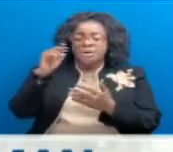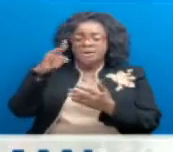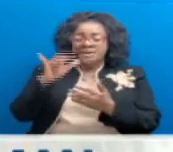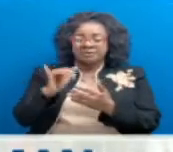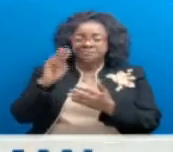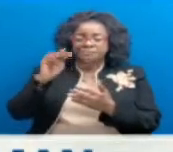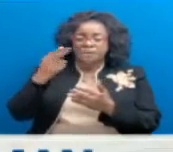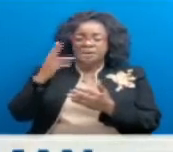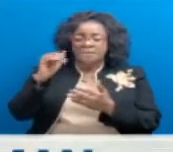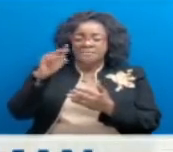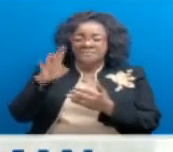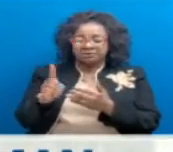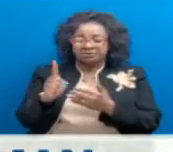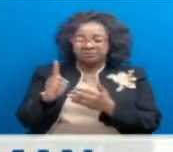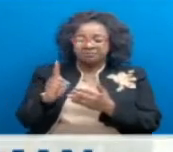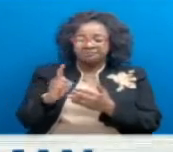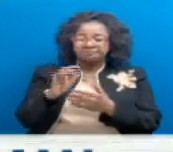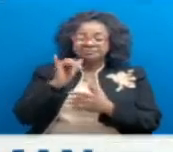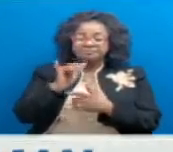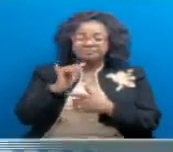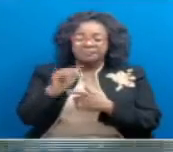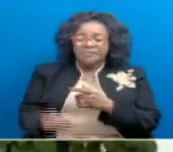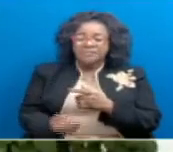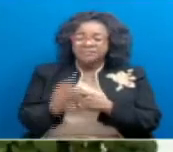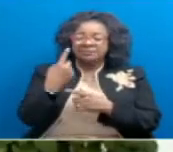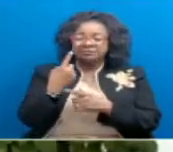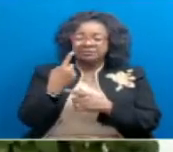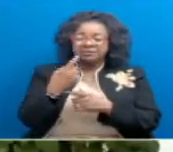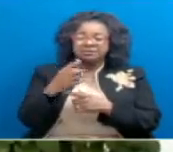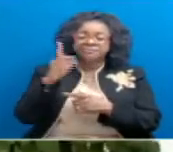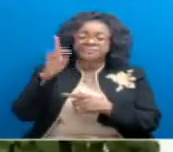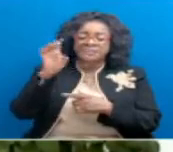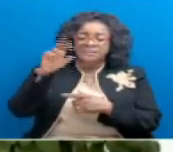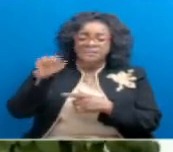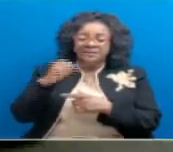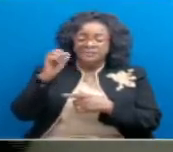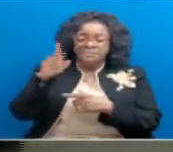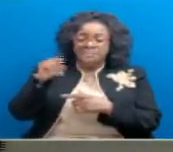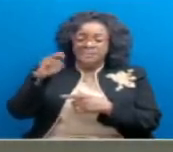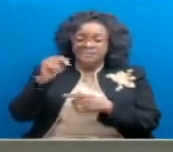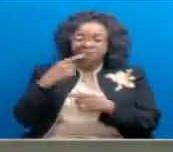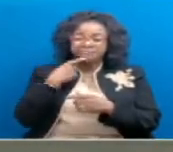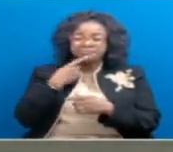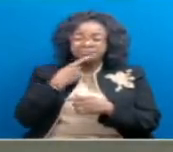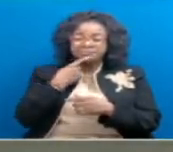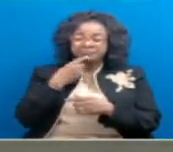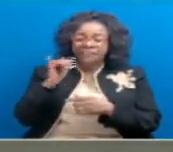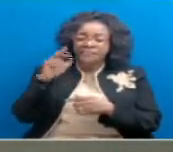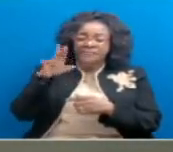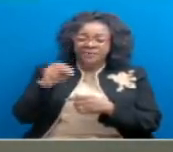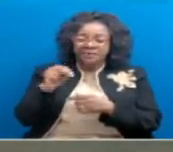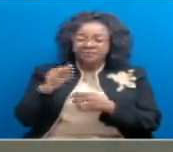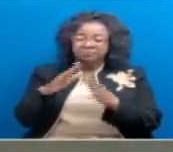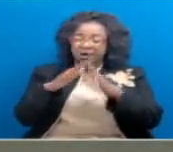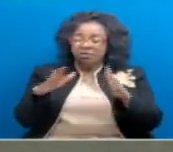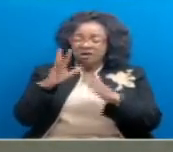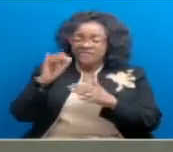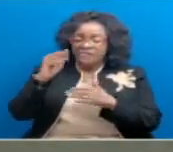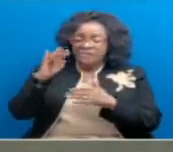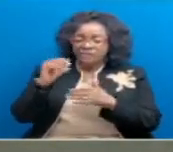Abdi. This establishment along Dennis Pritt Road, dubbed the Iran House of Innovation and